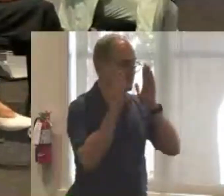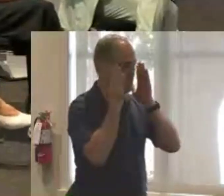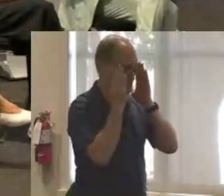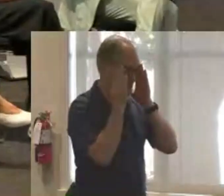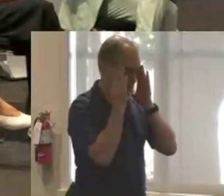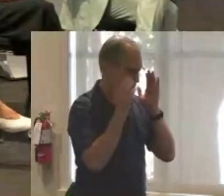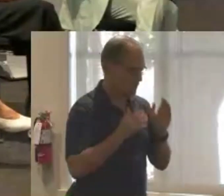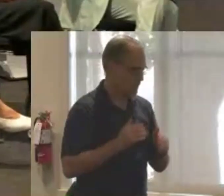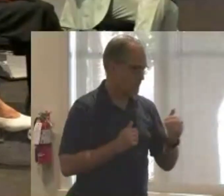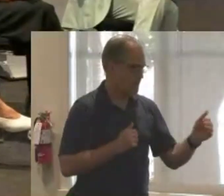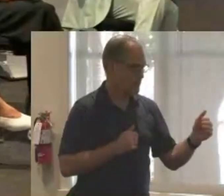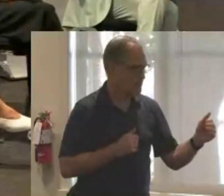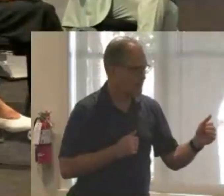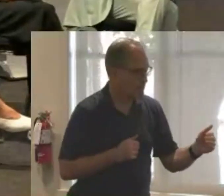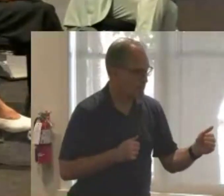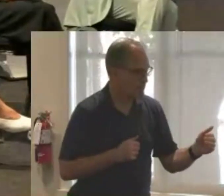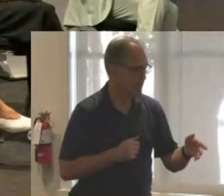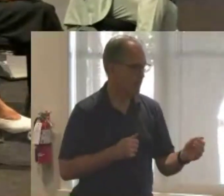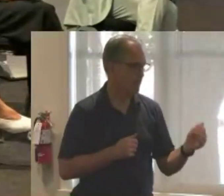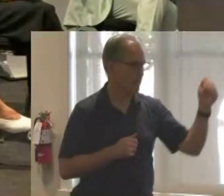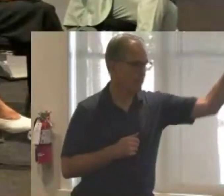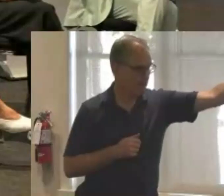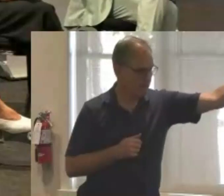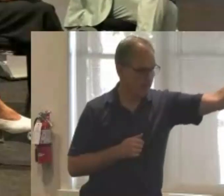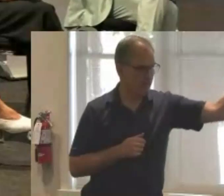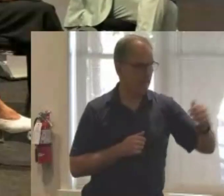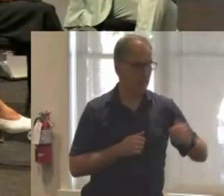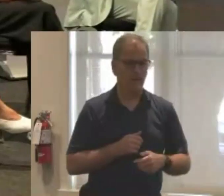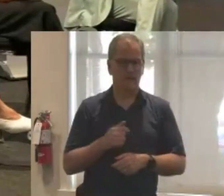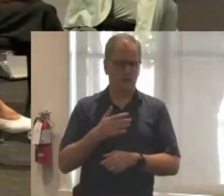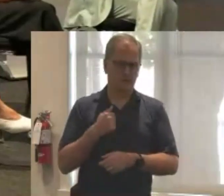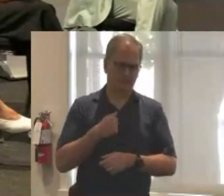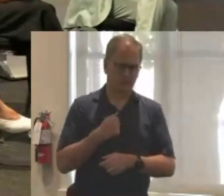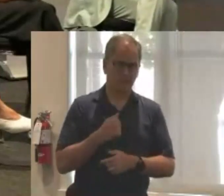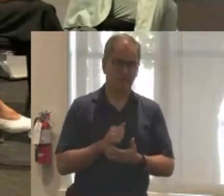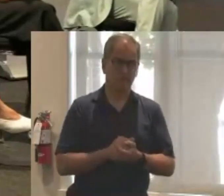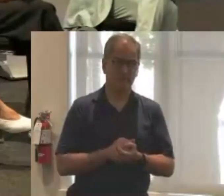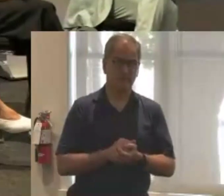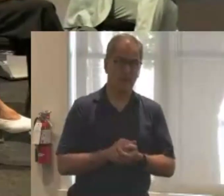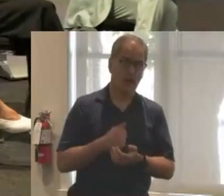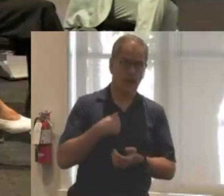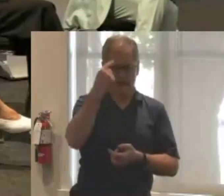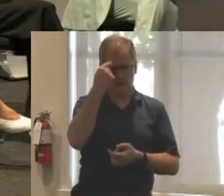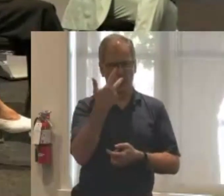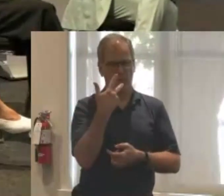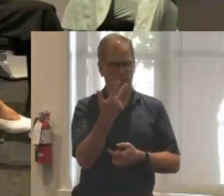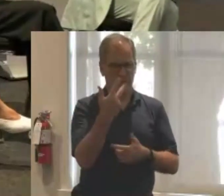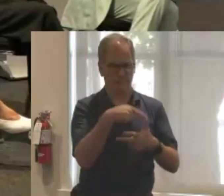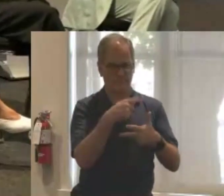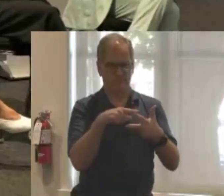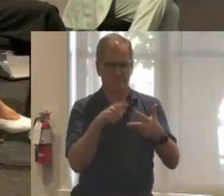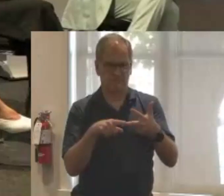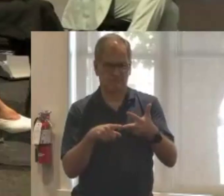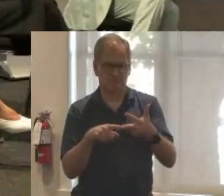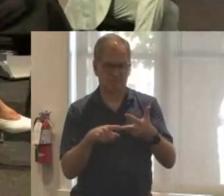is a column that says notes. I think and what comes to mind is three different key areas. One is, and I'm hearing a lot of